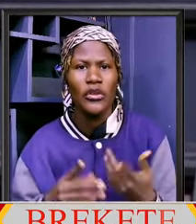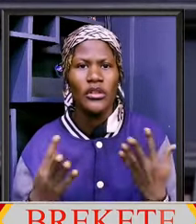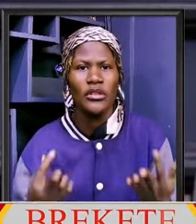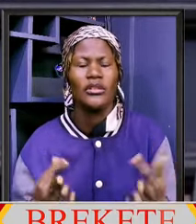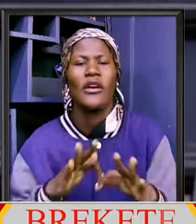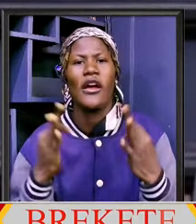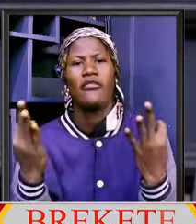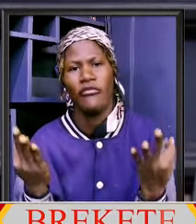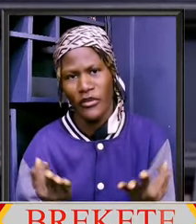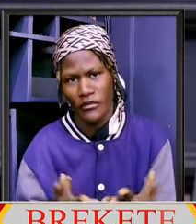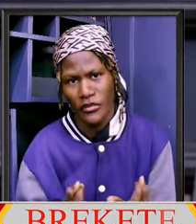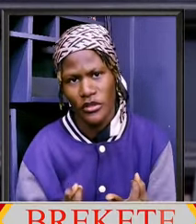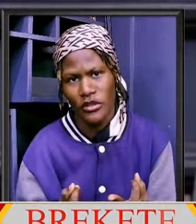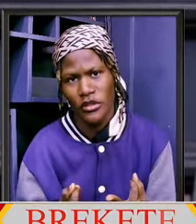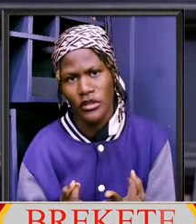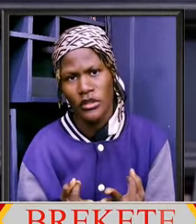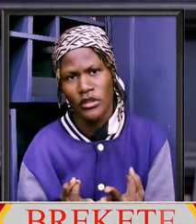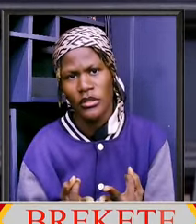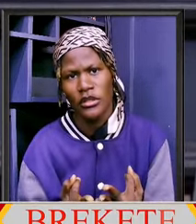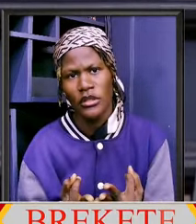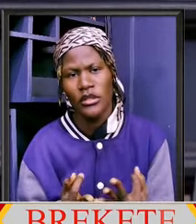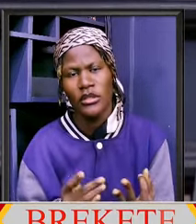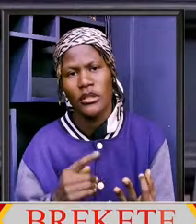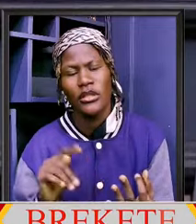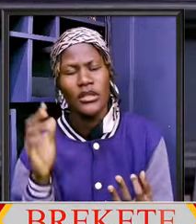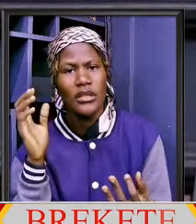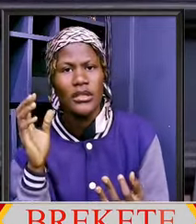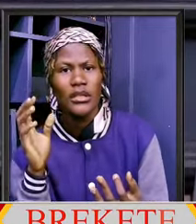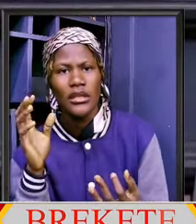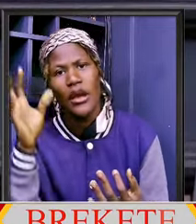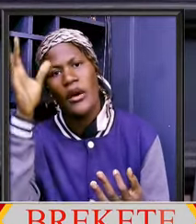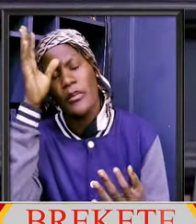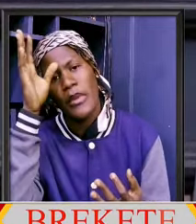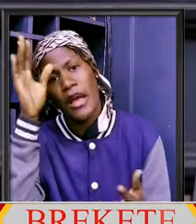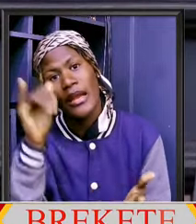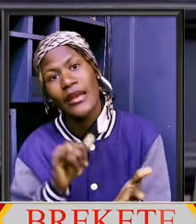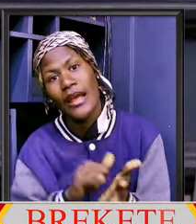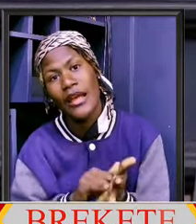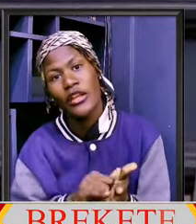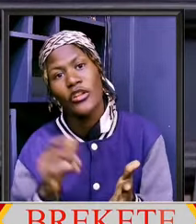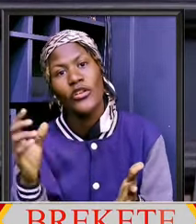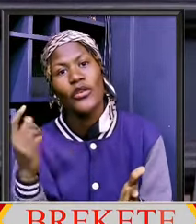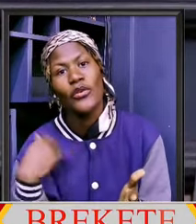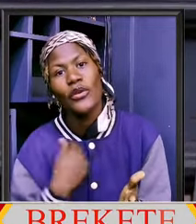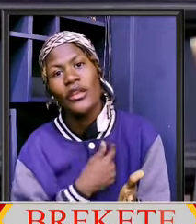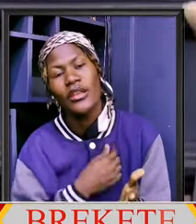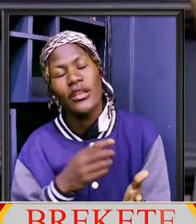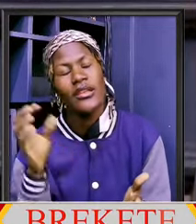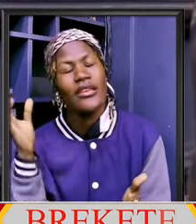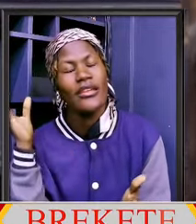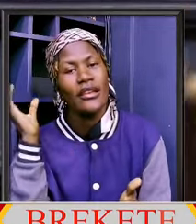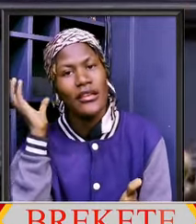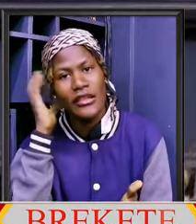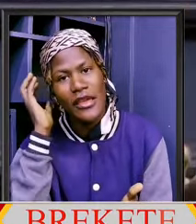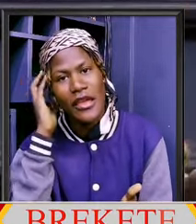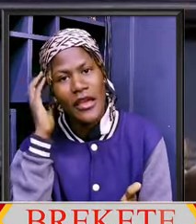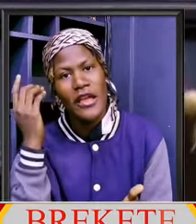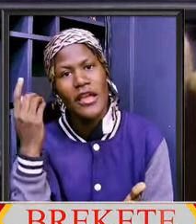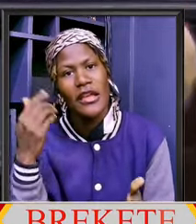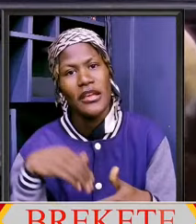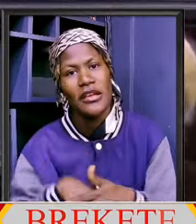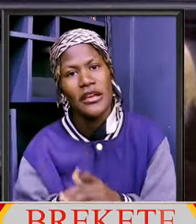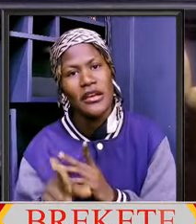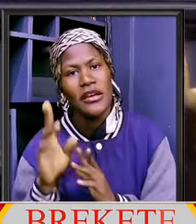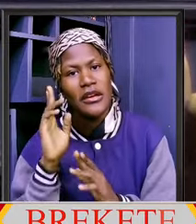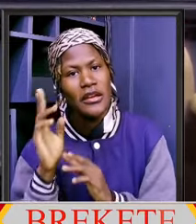is Brekete family? I said, the man we was hearing for radio. Oh, ho! That's, she take me.